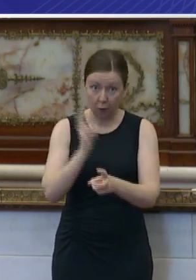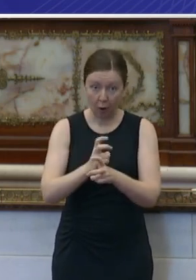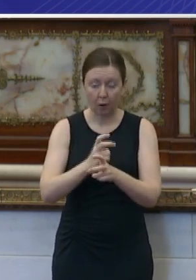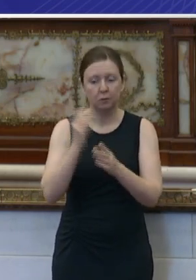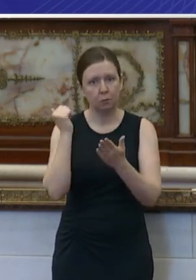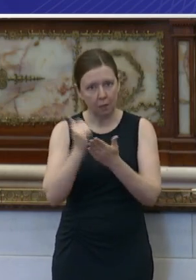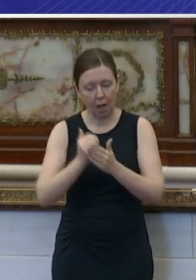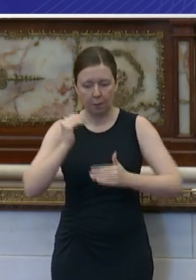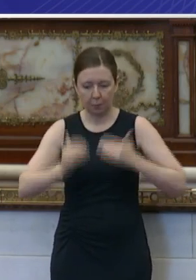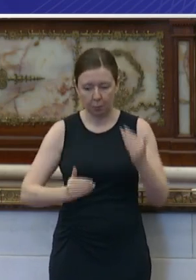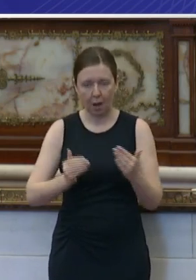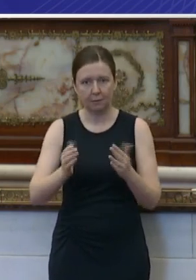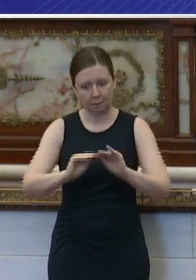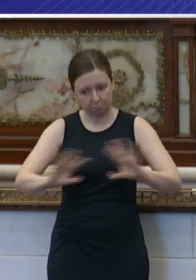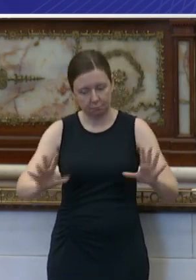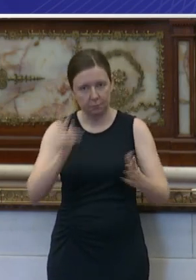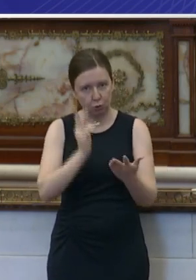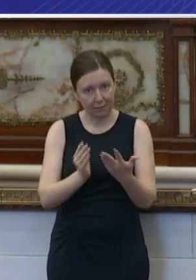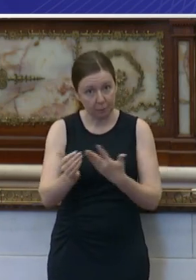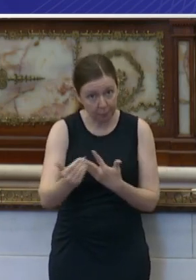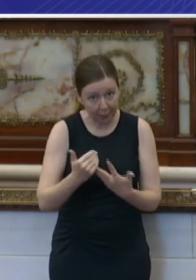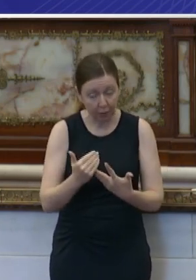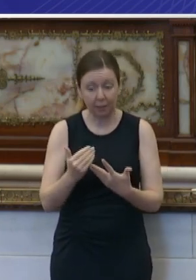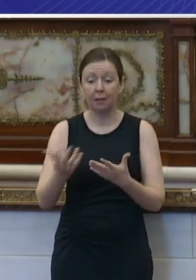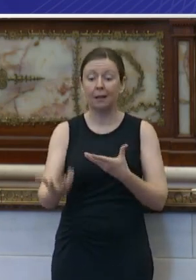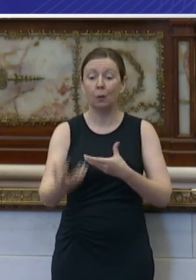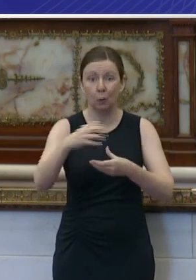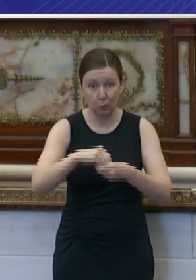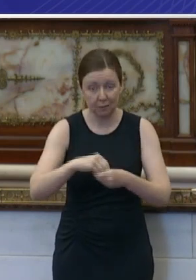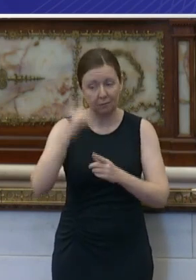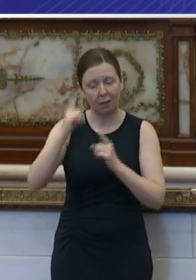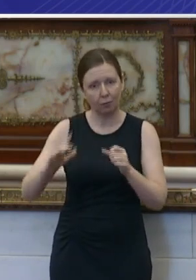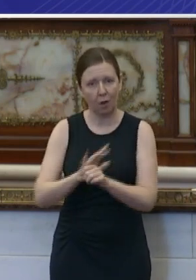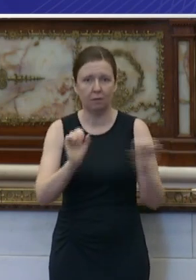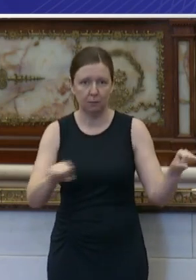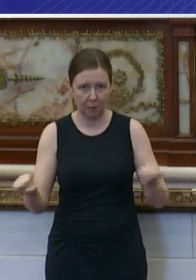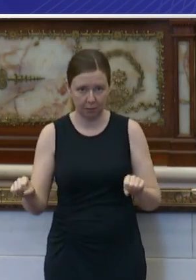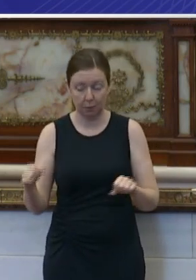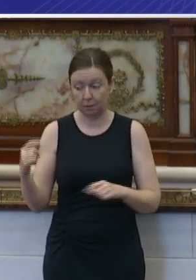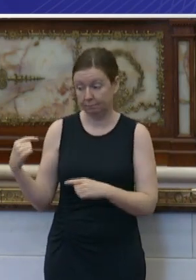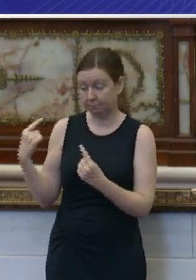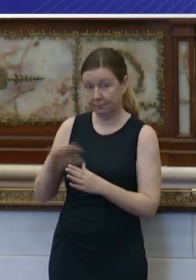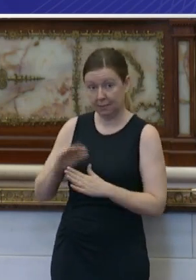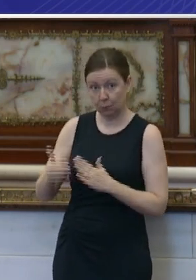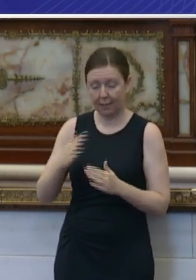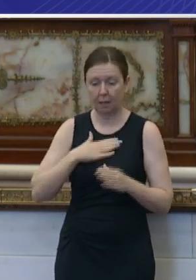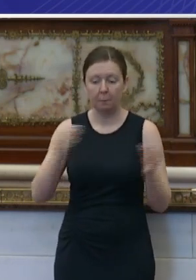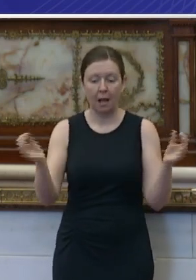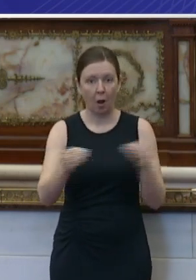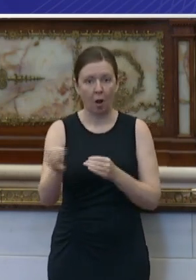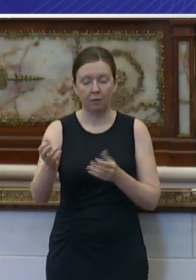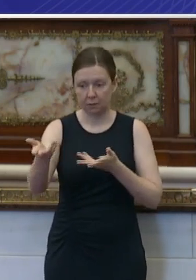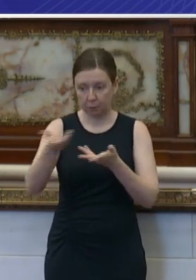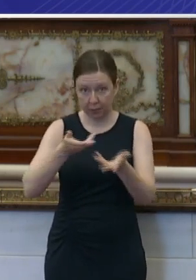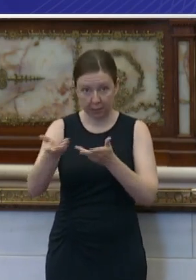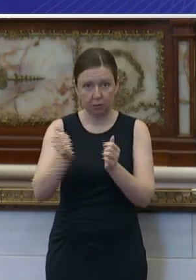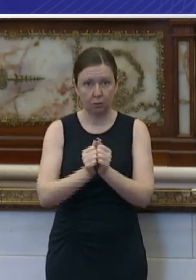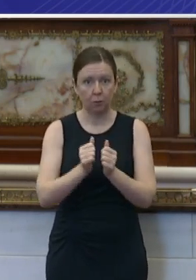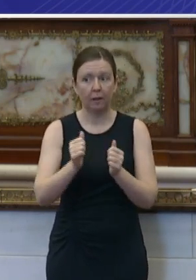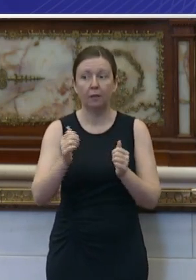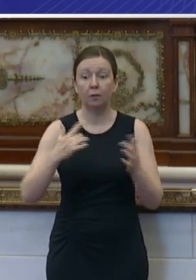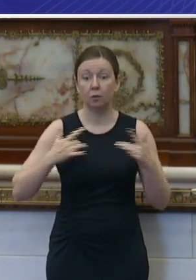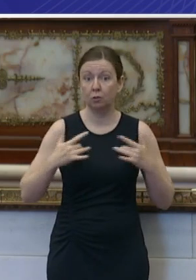process as transparent, thoughtful, and inclusive as possible. Over the weekend, my office was in communications with